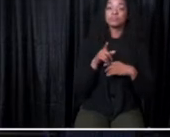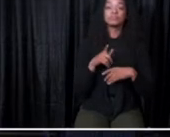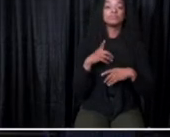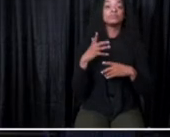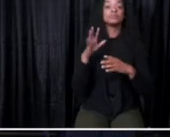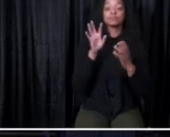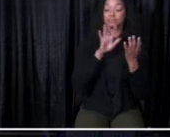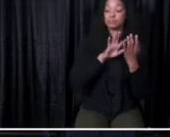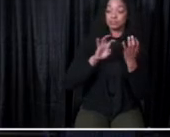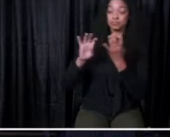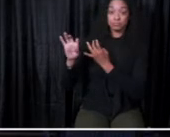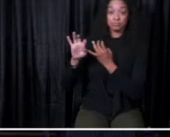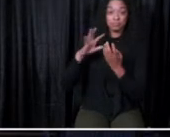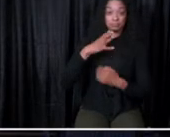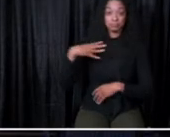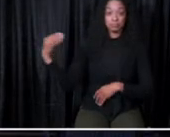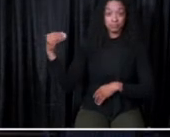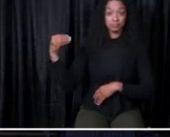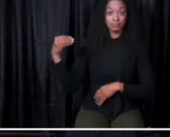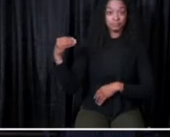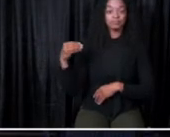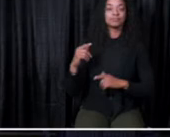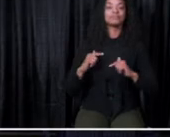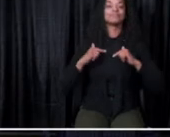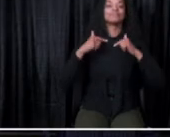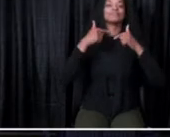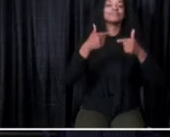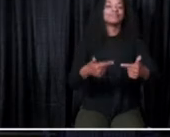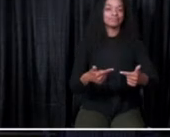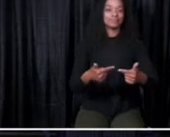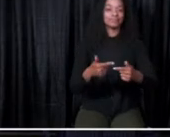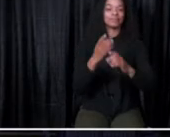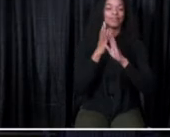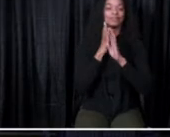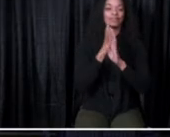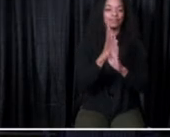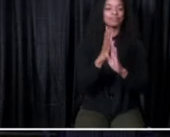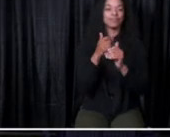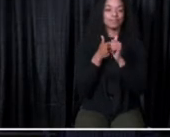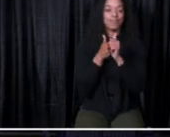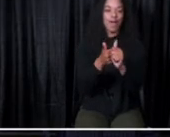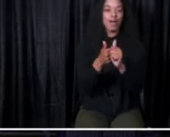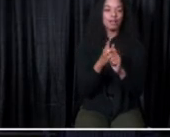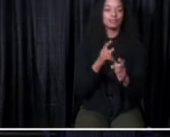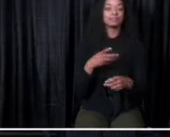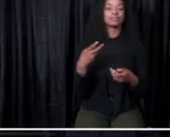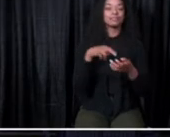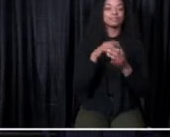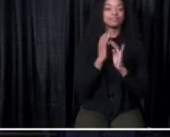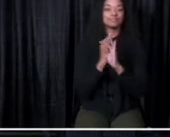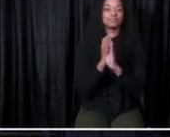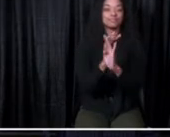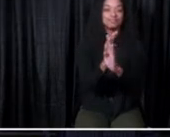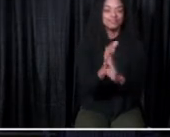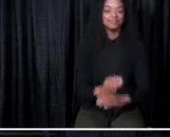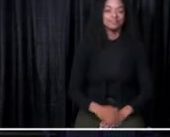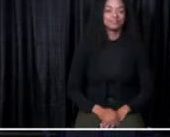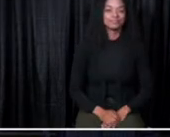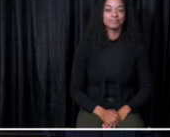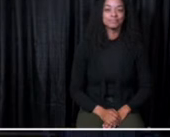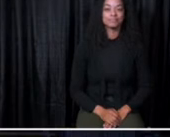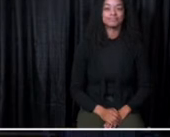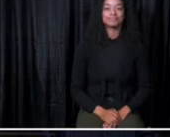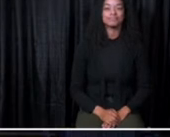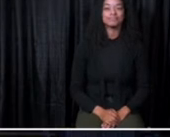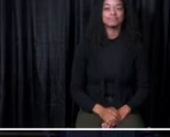the faculty and the faculty marshals outside the building where you may meet your families